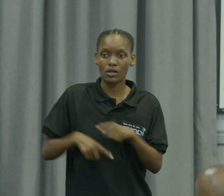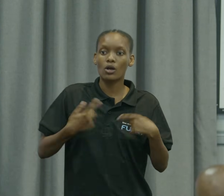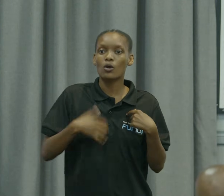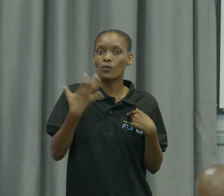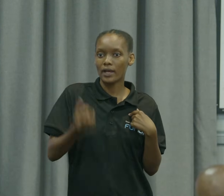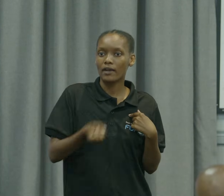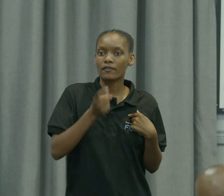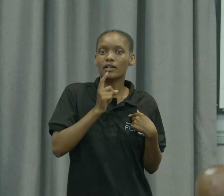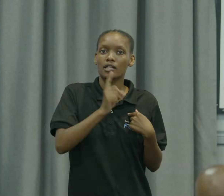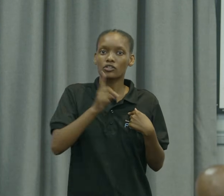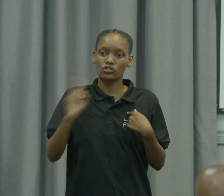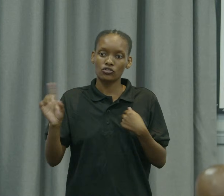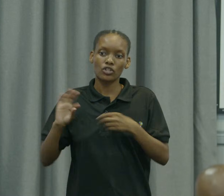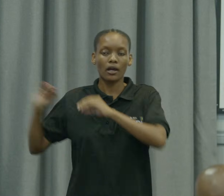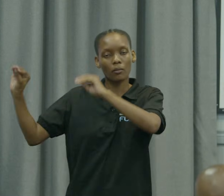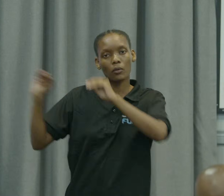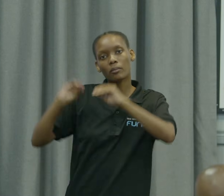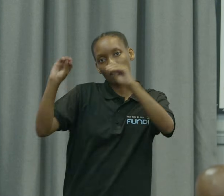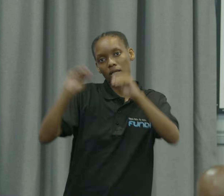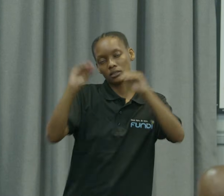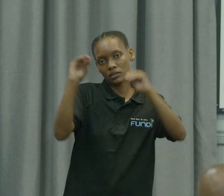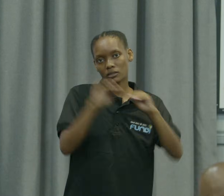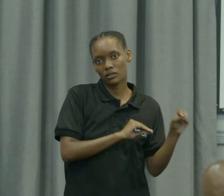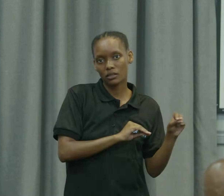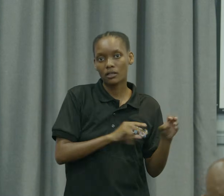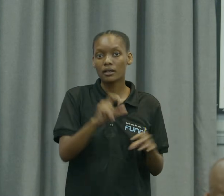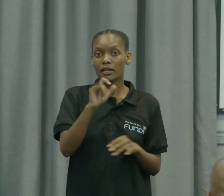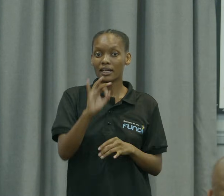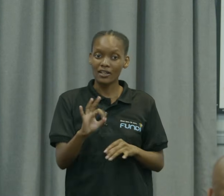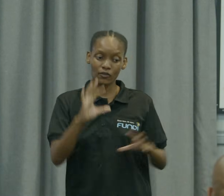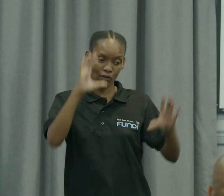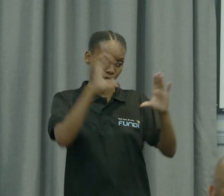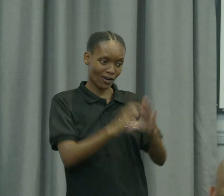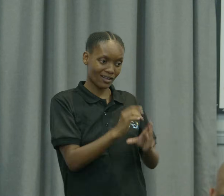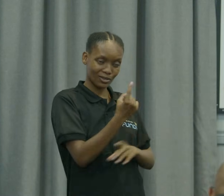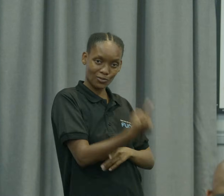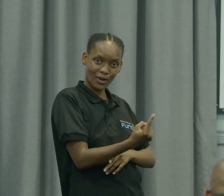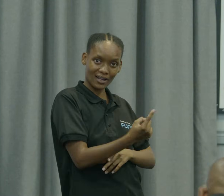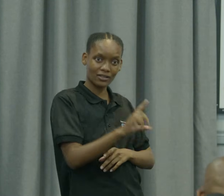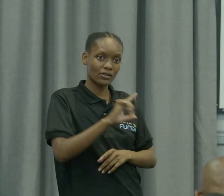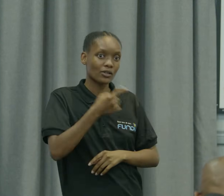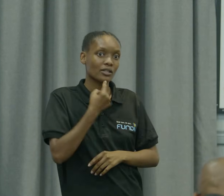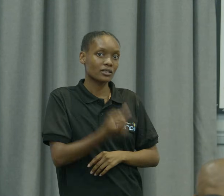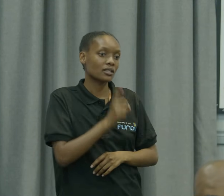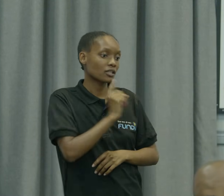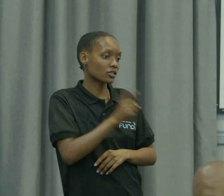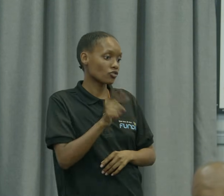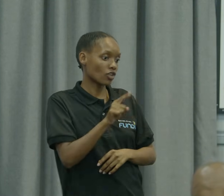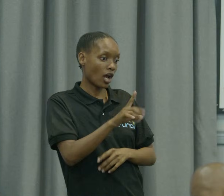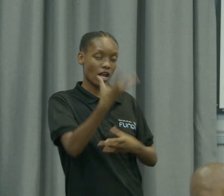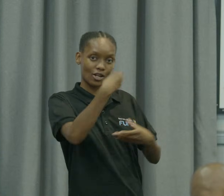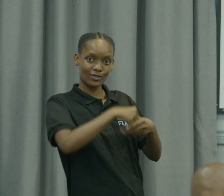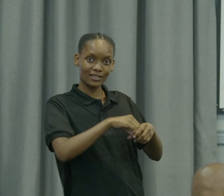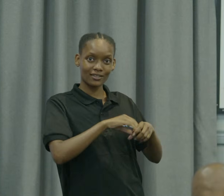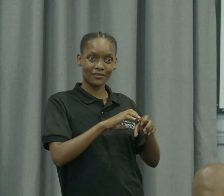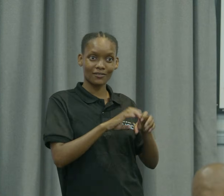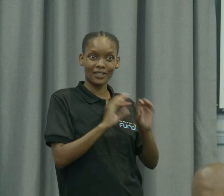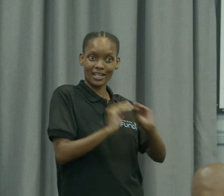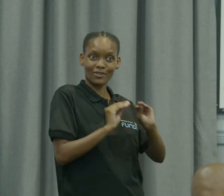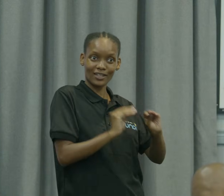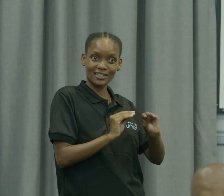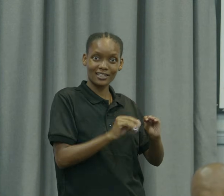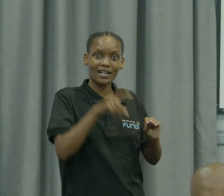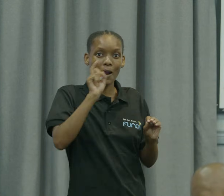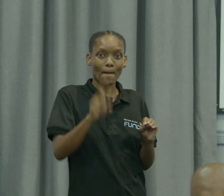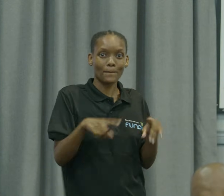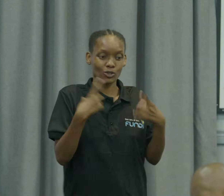well. Now, if you only focus in one area, you say these teachers who are in inclusive education, they must be dealt with in